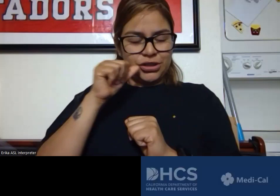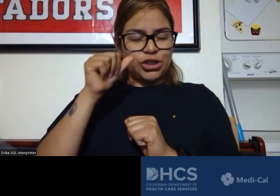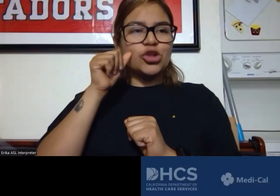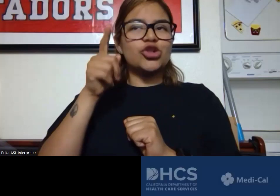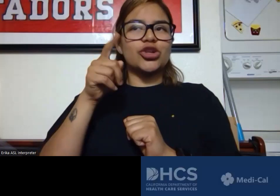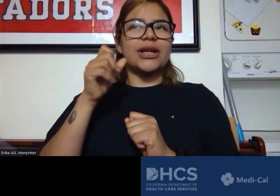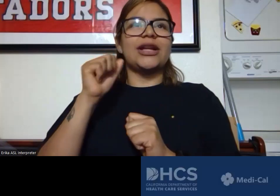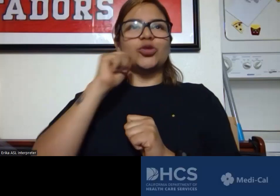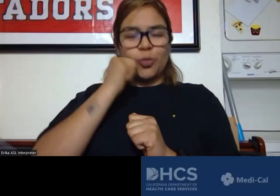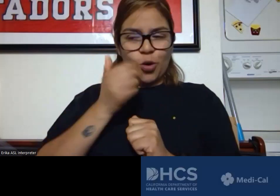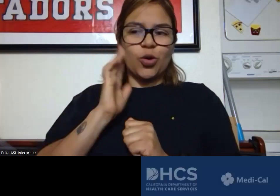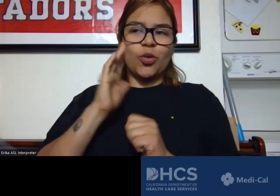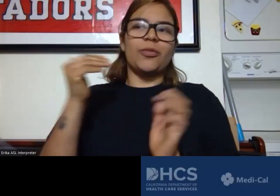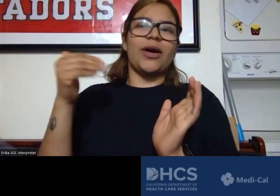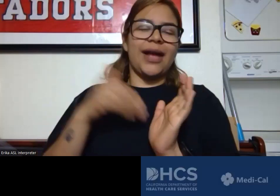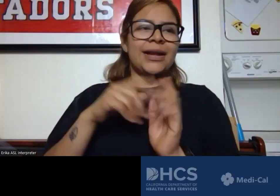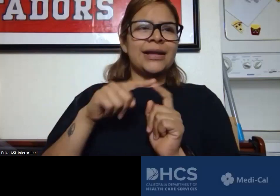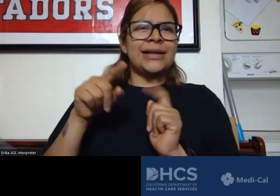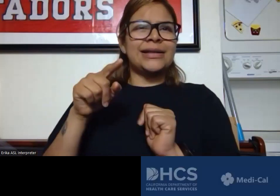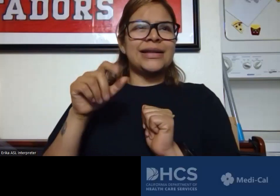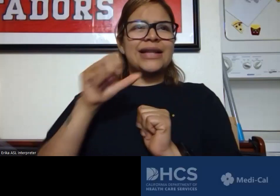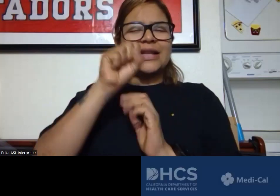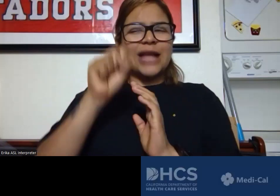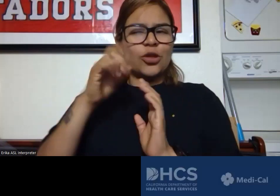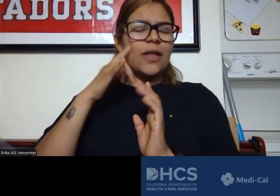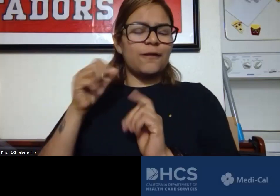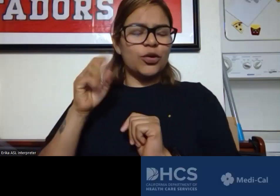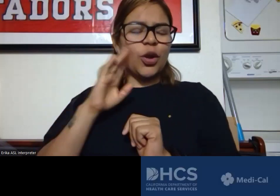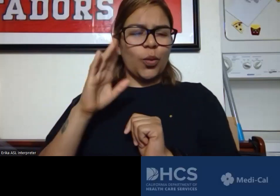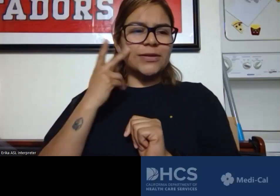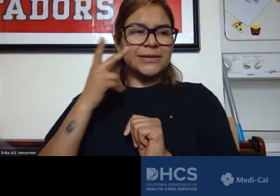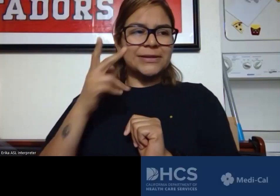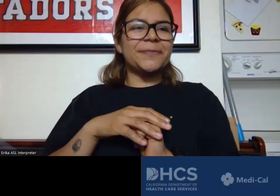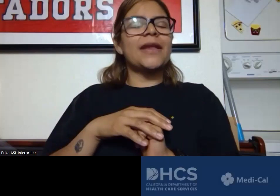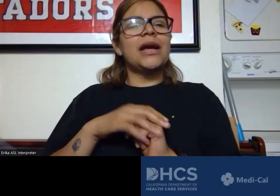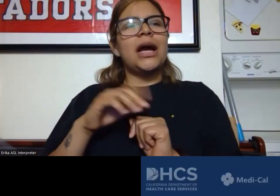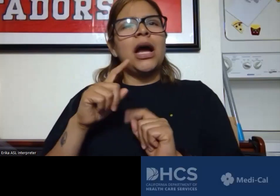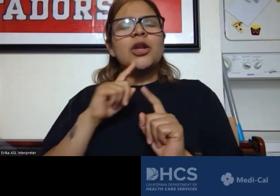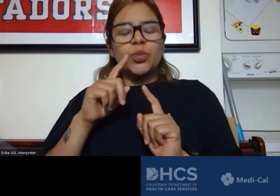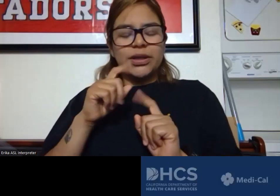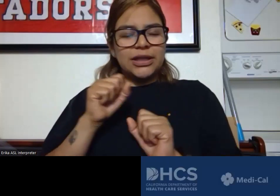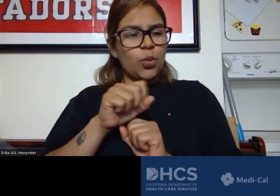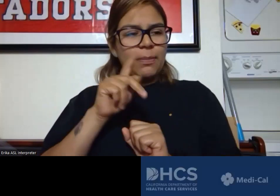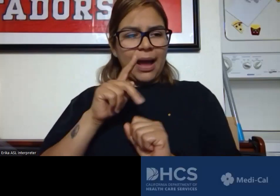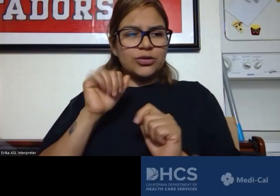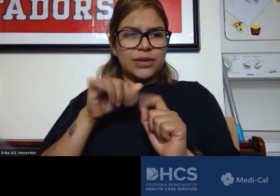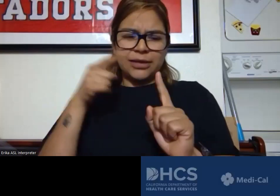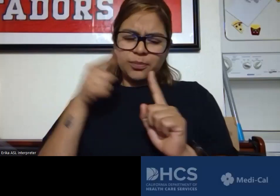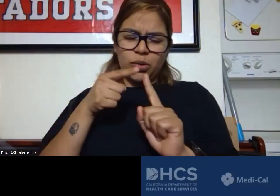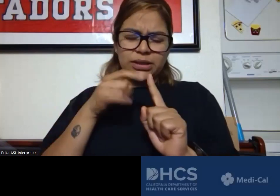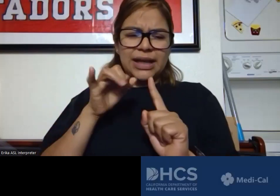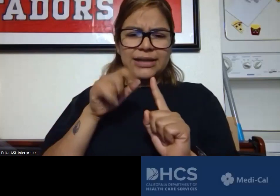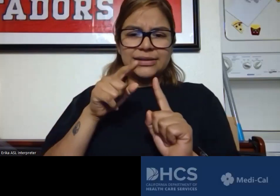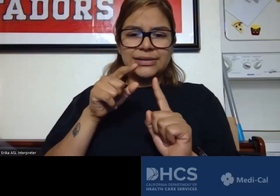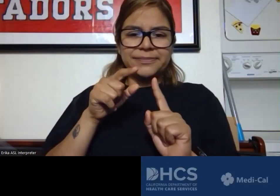one tomorrow down in Southern California. I think also, just to tie back to your point, Patty, and what Courtney was